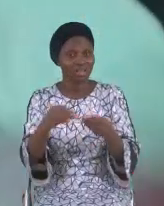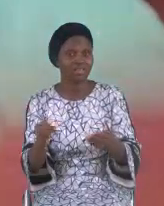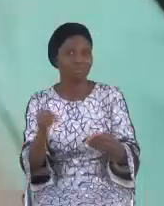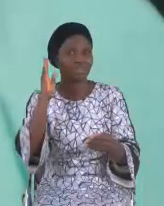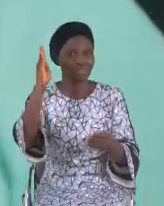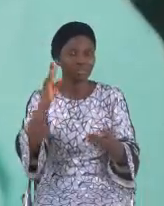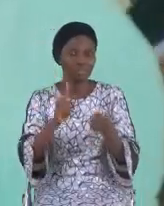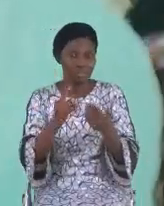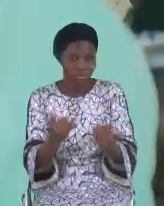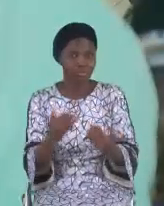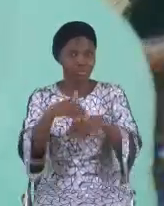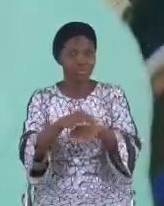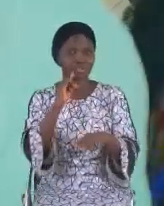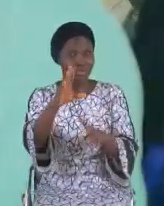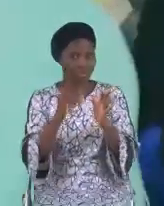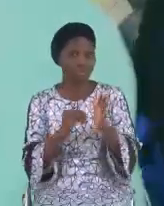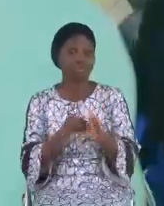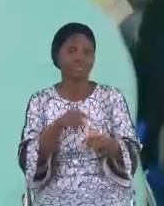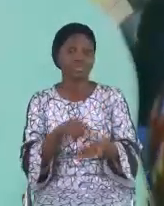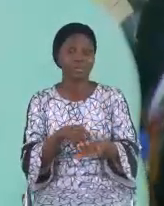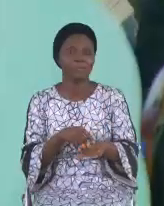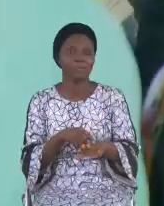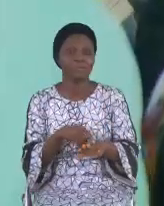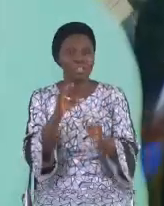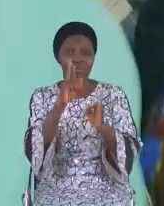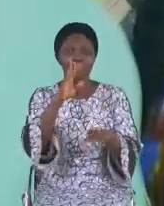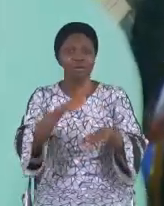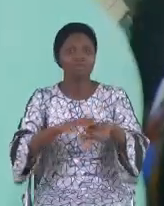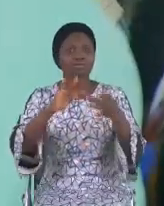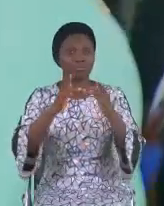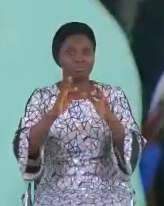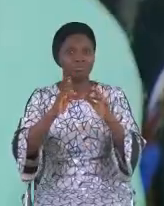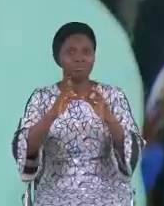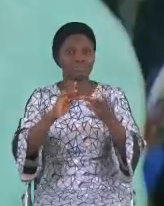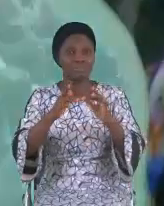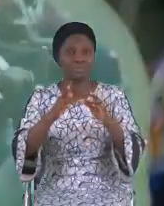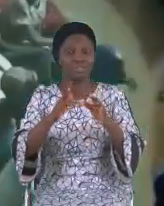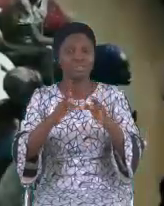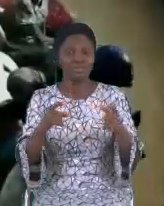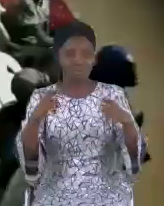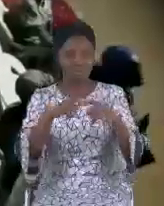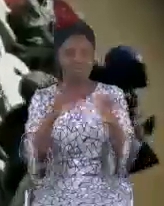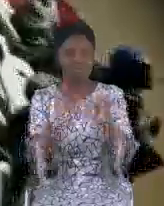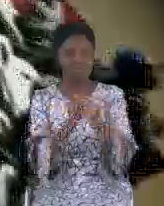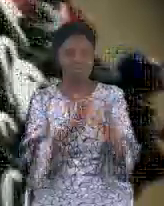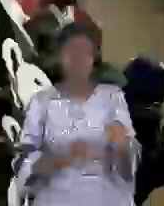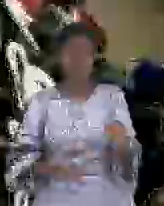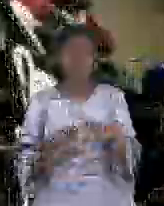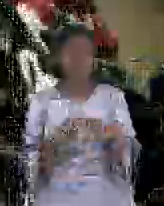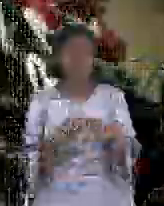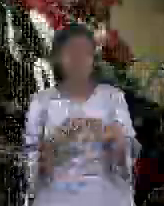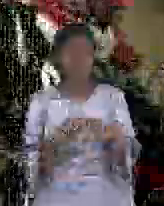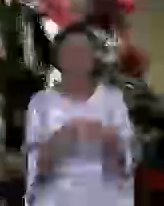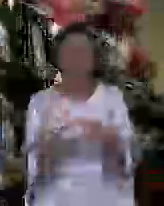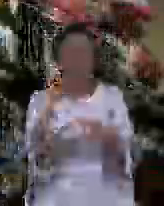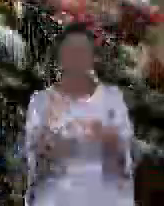online. Please connect with Jesus by clicking the link online